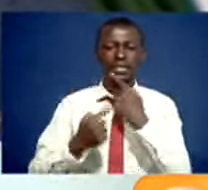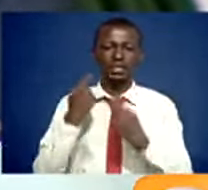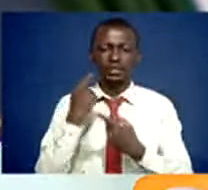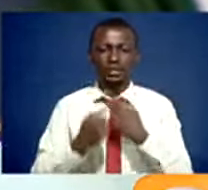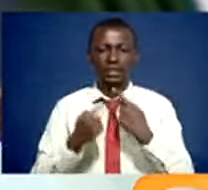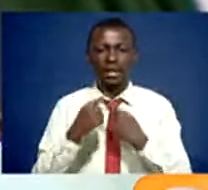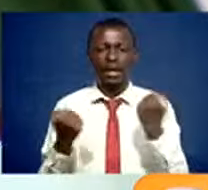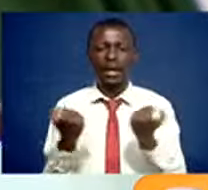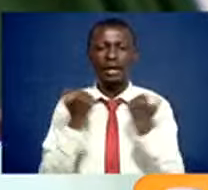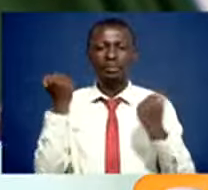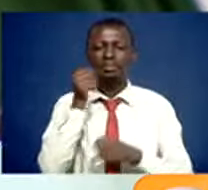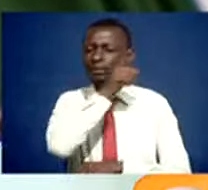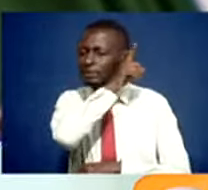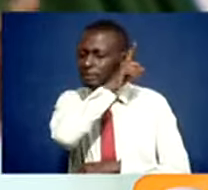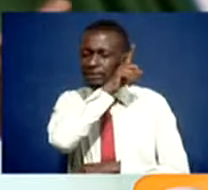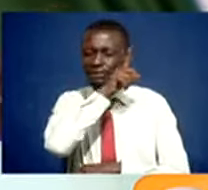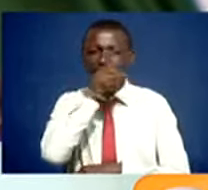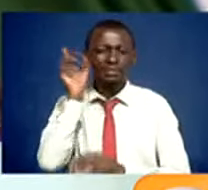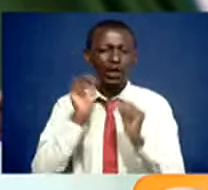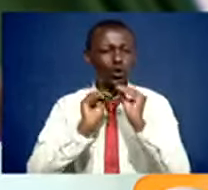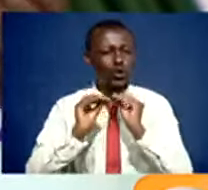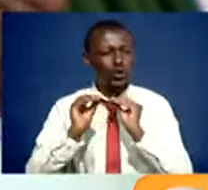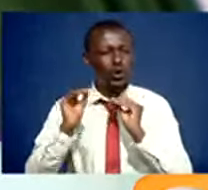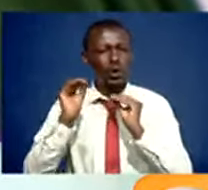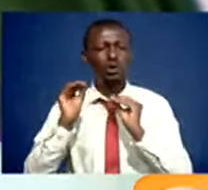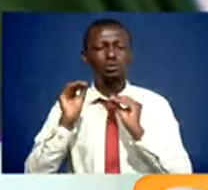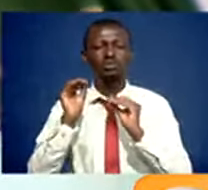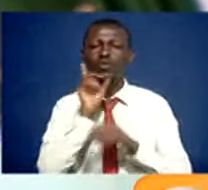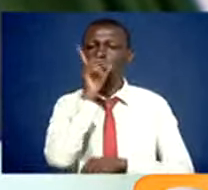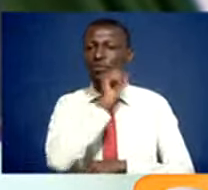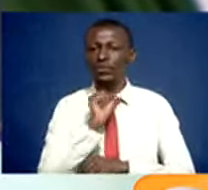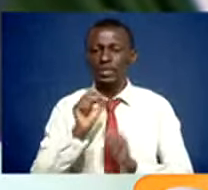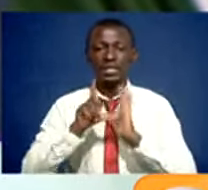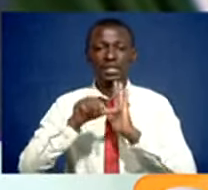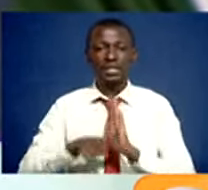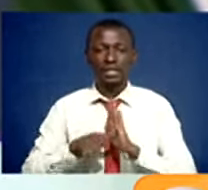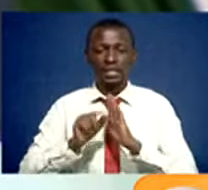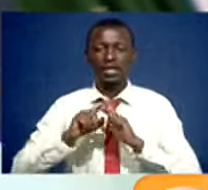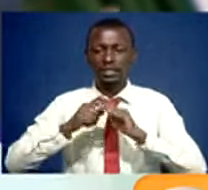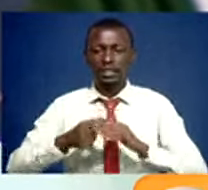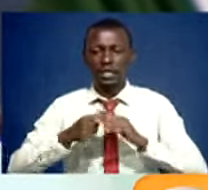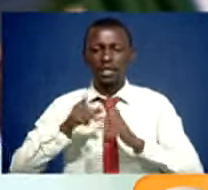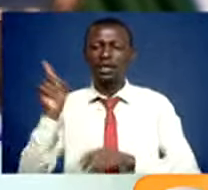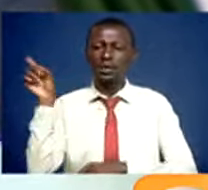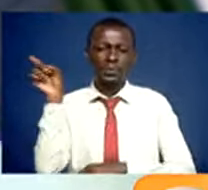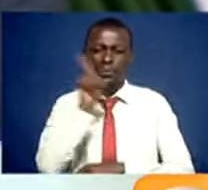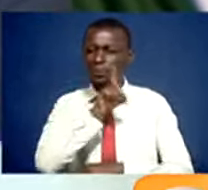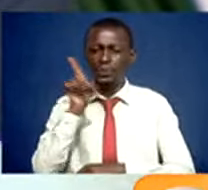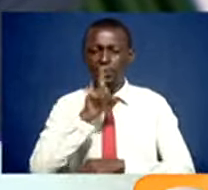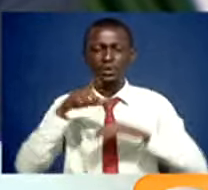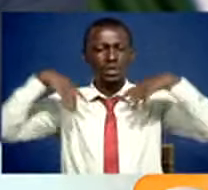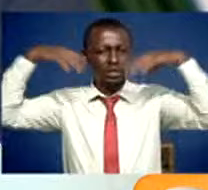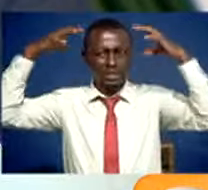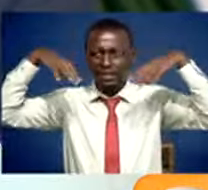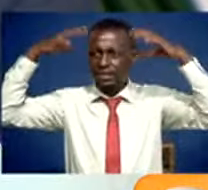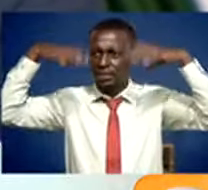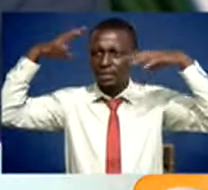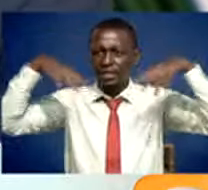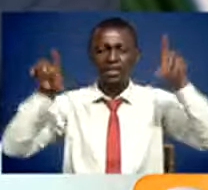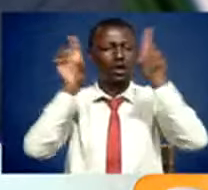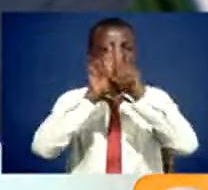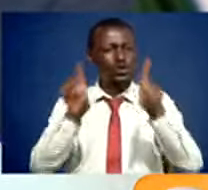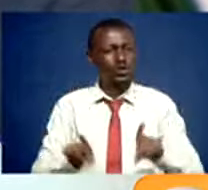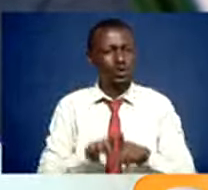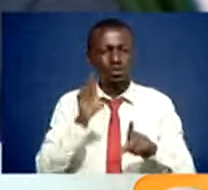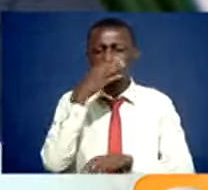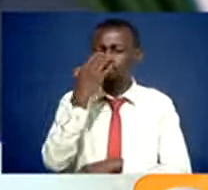bitter drought ended, giving way to a spell of vicious storms and devastating floods. It is now